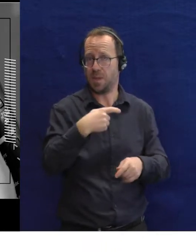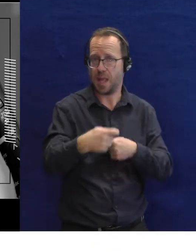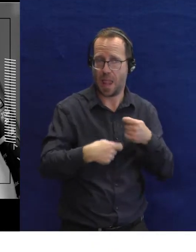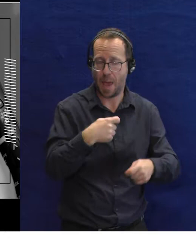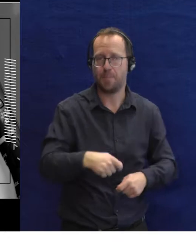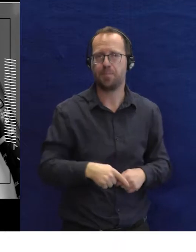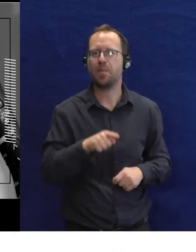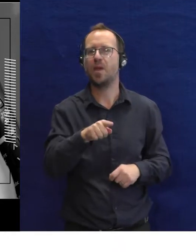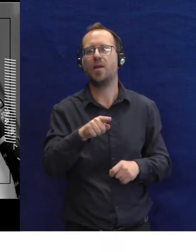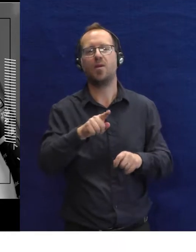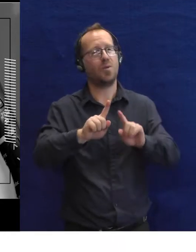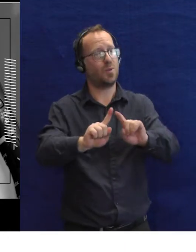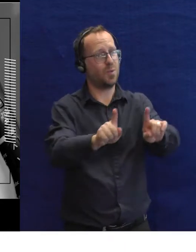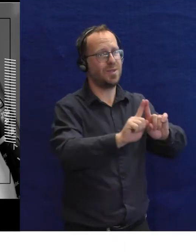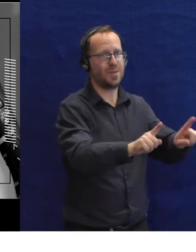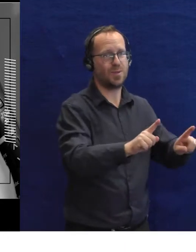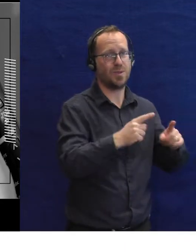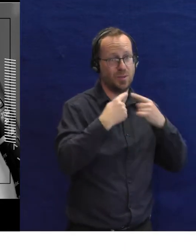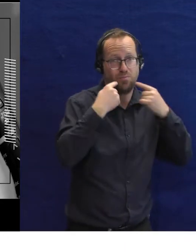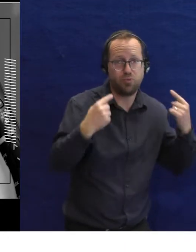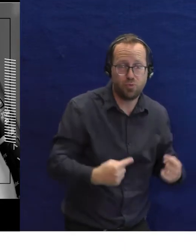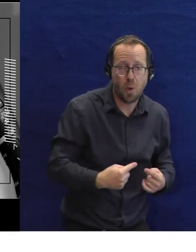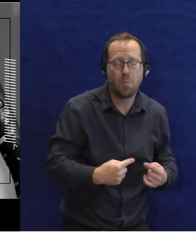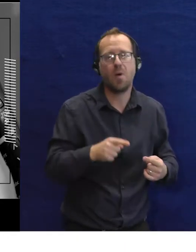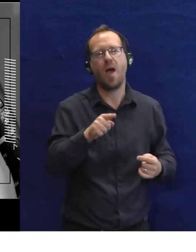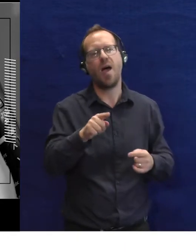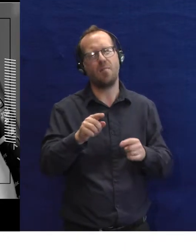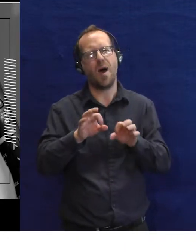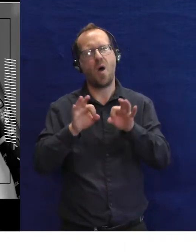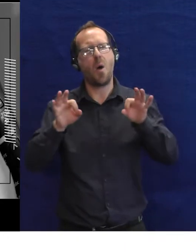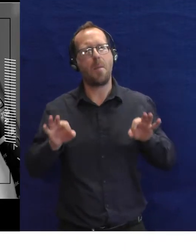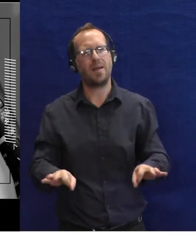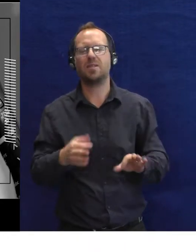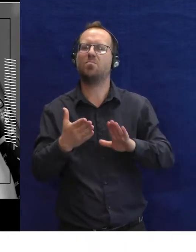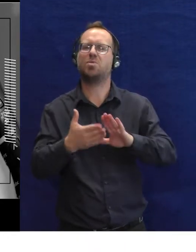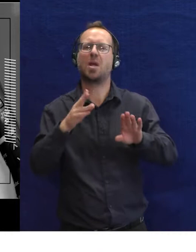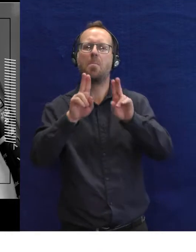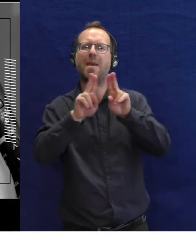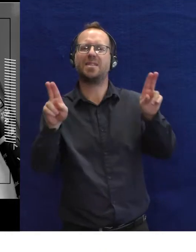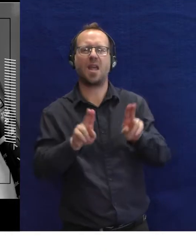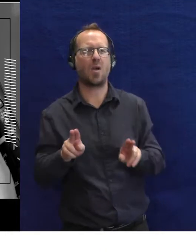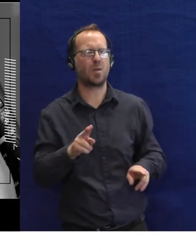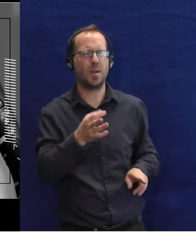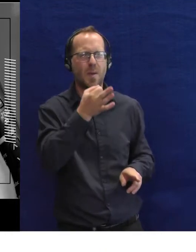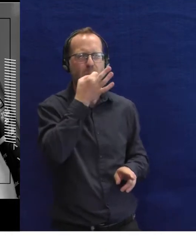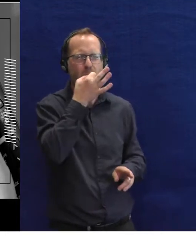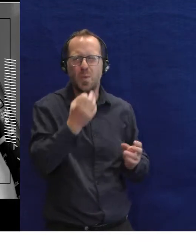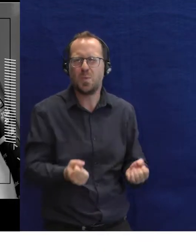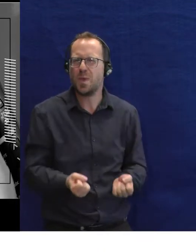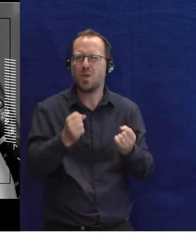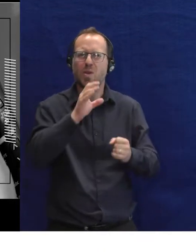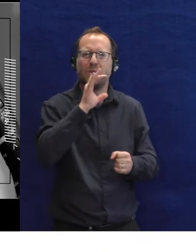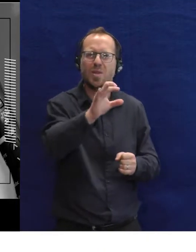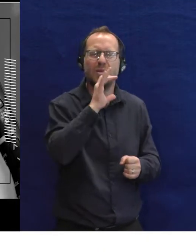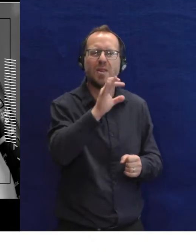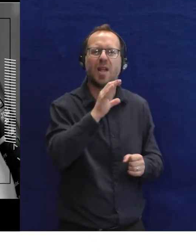And they have the limitation that they are not usually going to the international market with this. They are not going to translate it. They